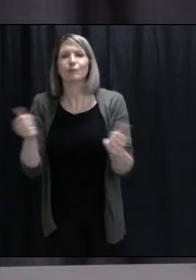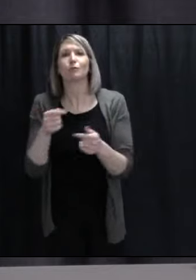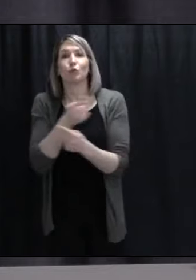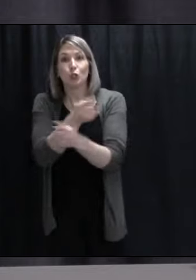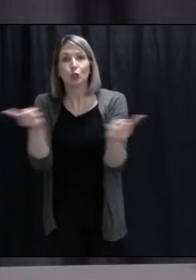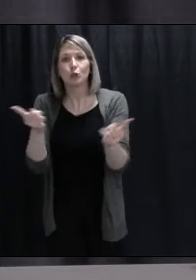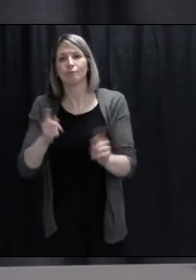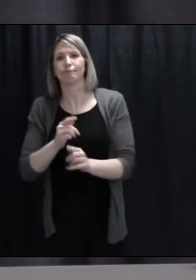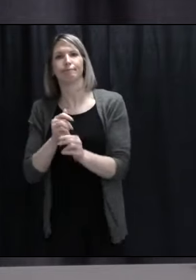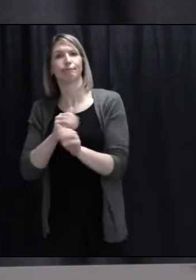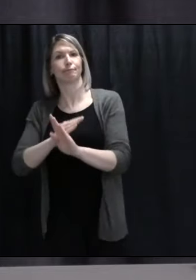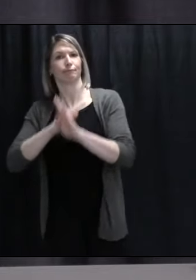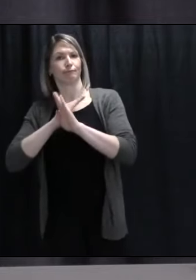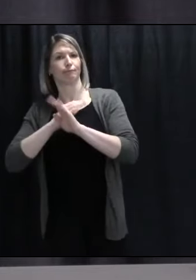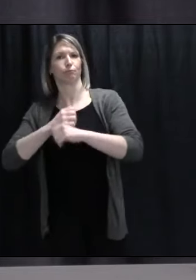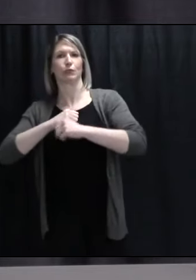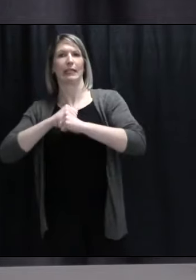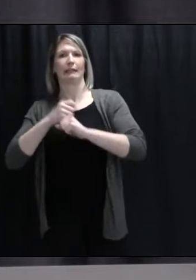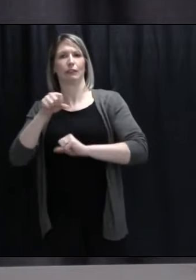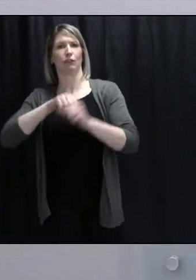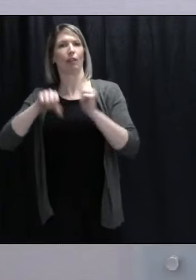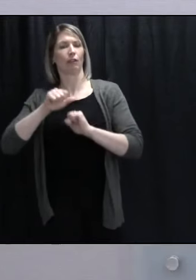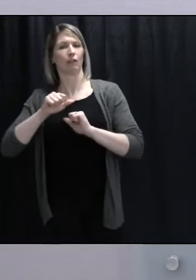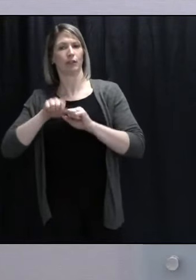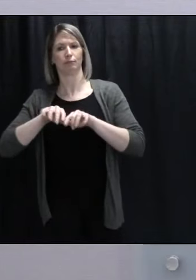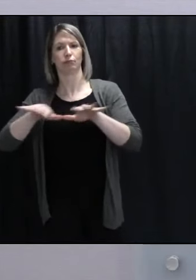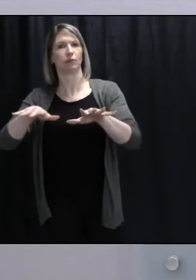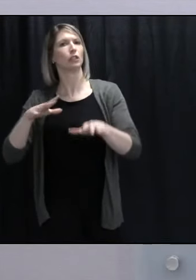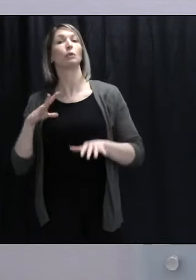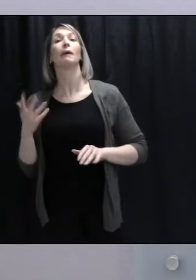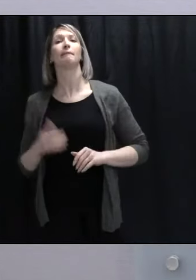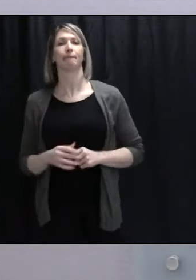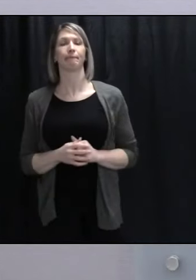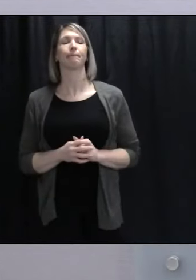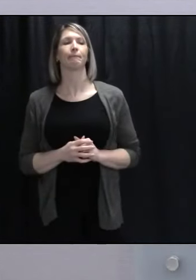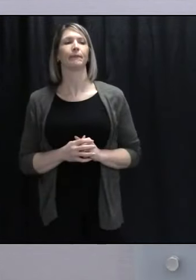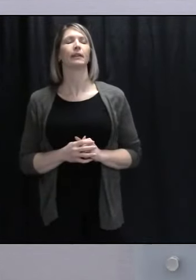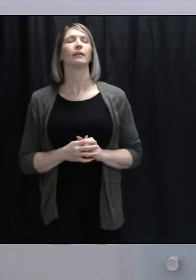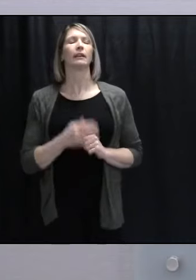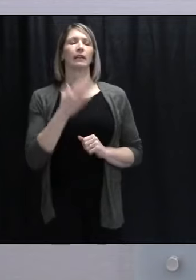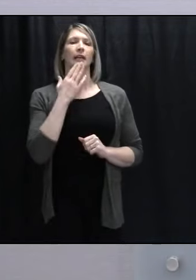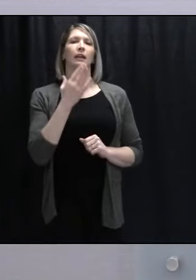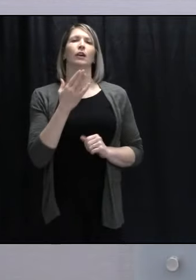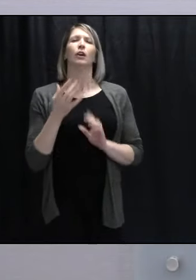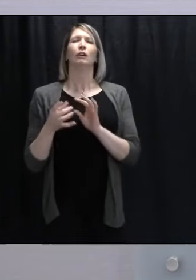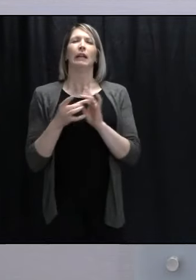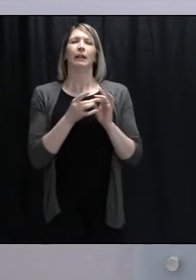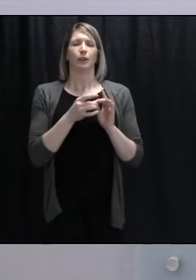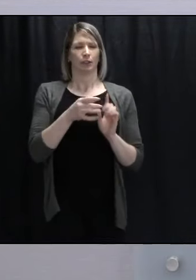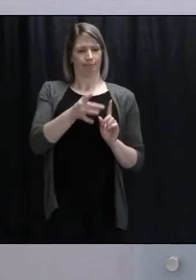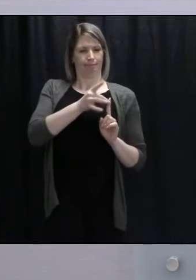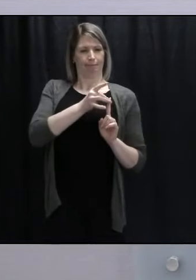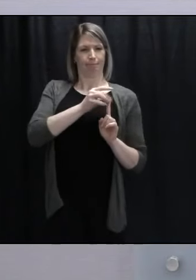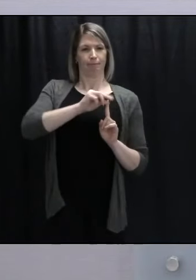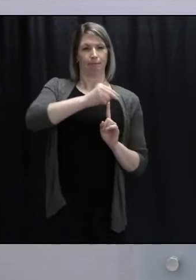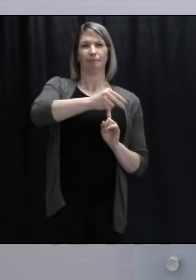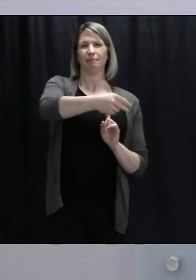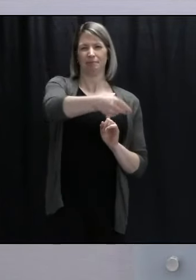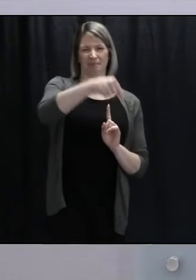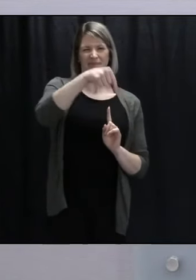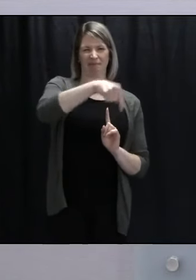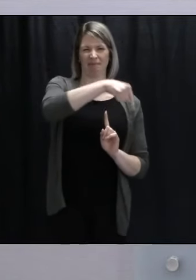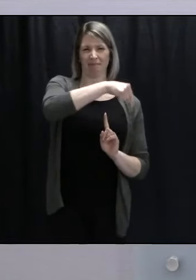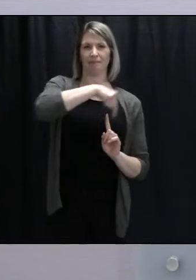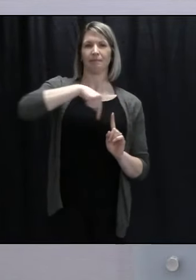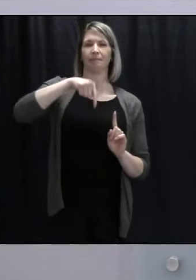Thank you. And a question for Dr. Fitzgerald, just on the topic of contact tracing. I'm wondering if you could be a bit more